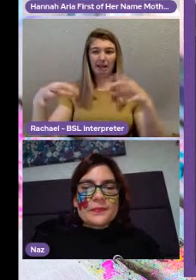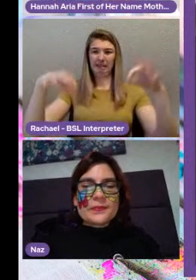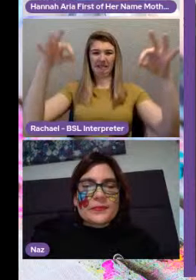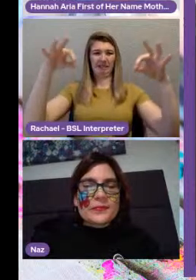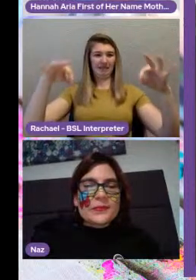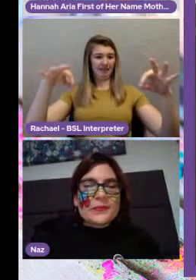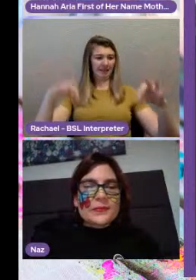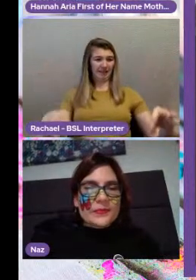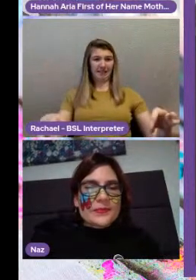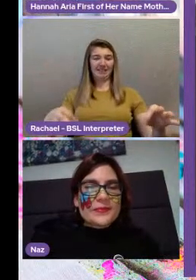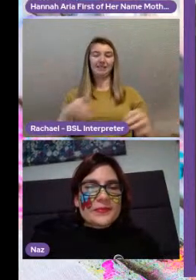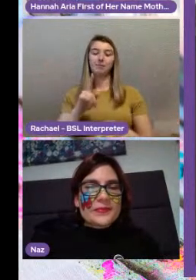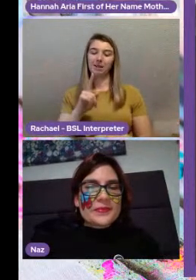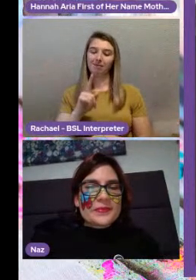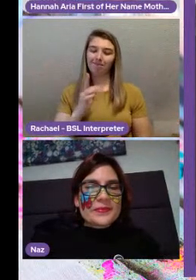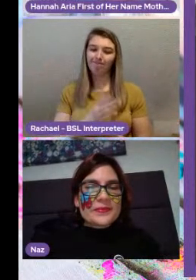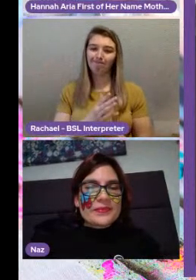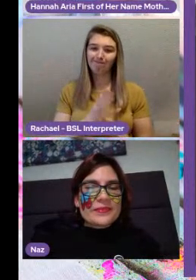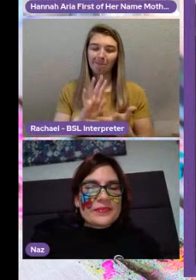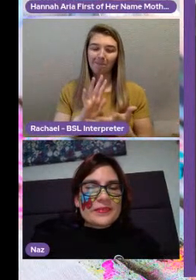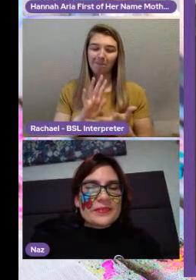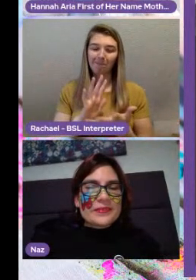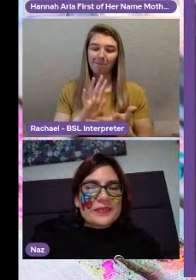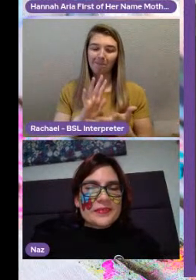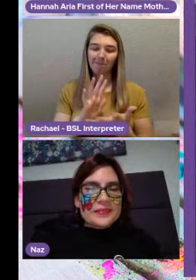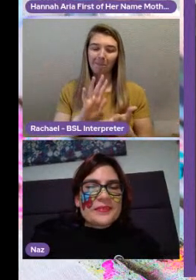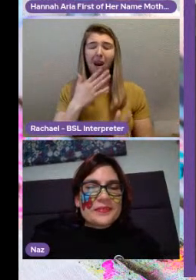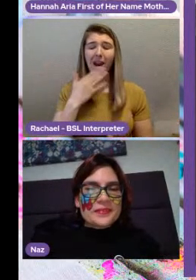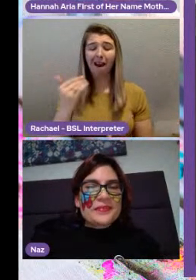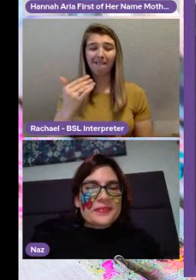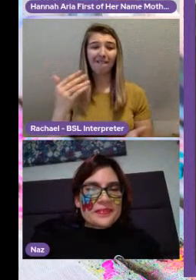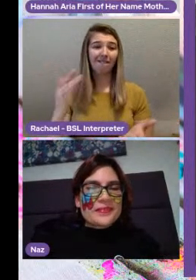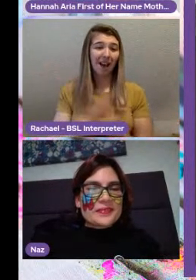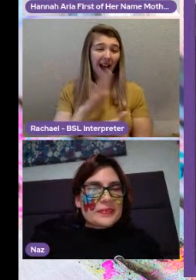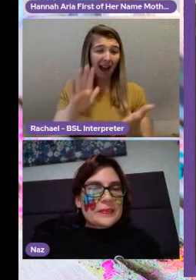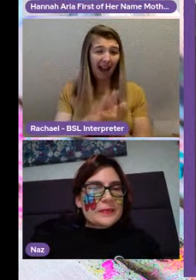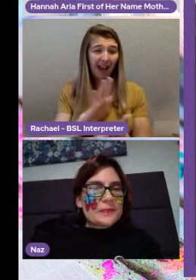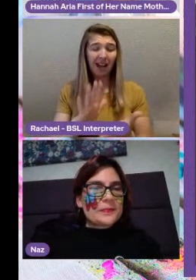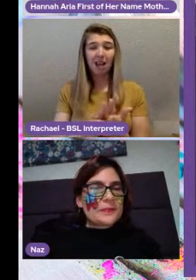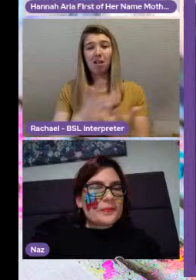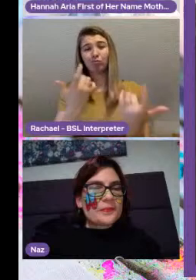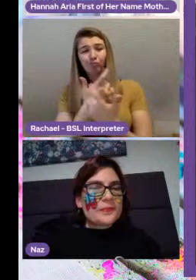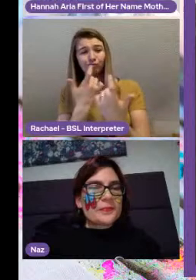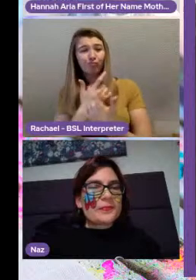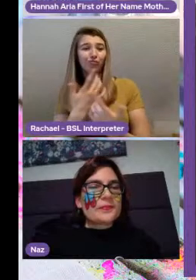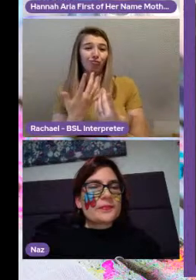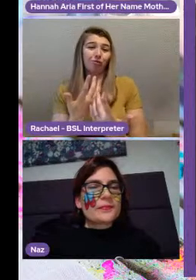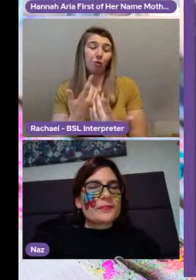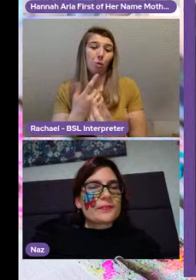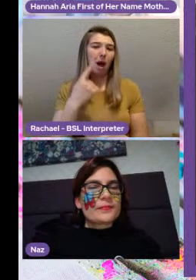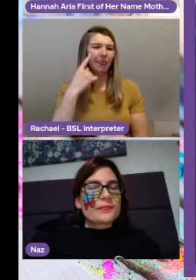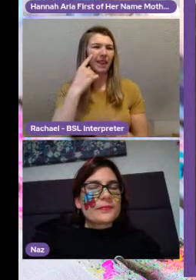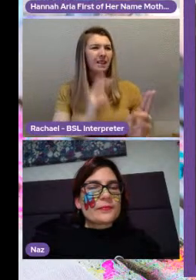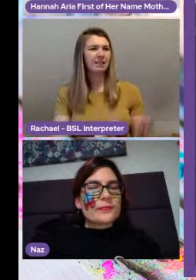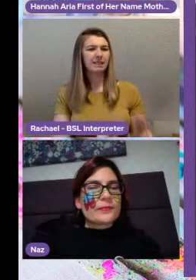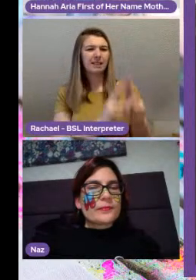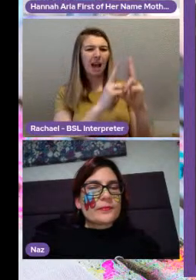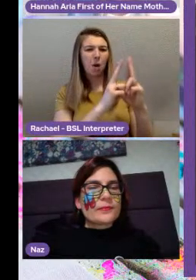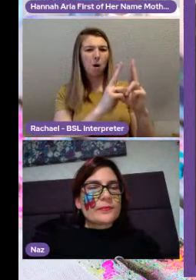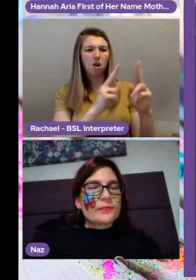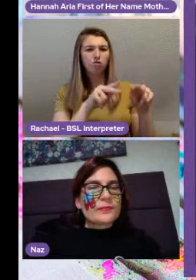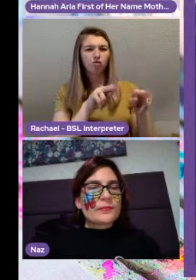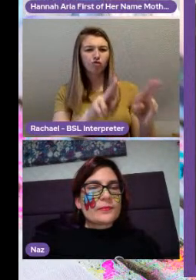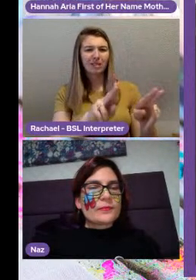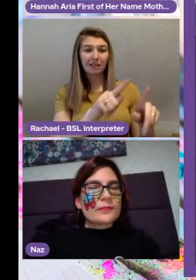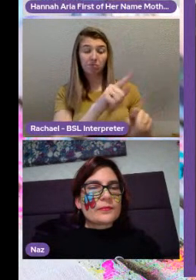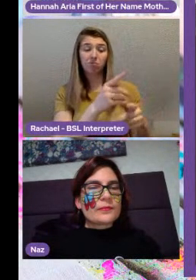It was very messy, but brilliantly fun. And I think Tower Street are actually holding an open call print exhibition